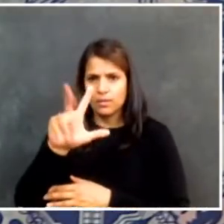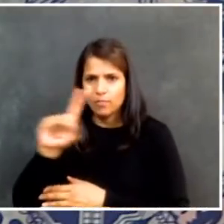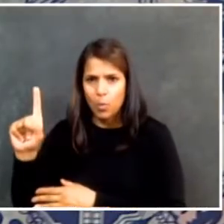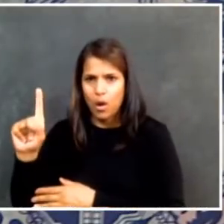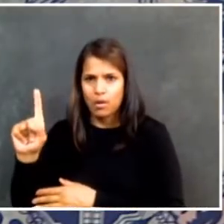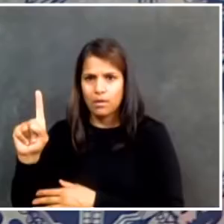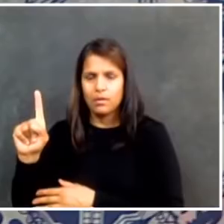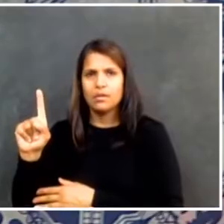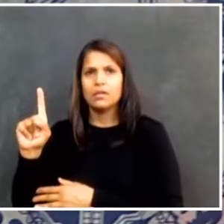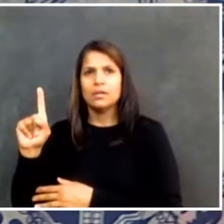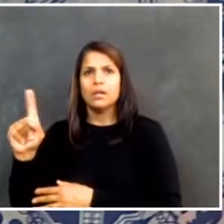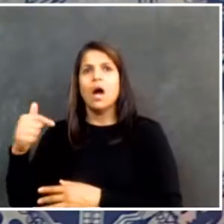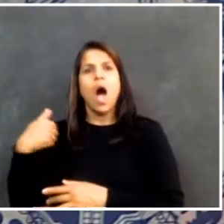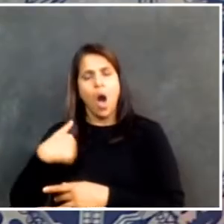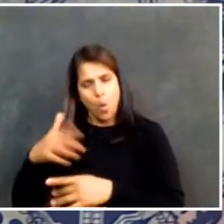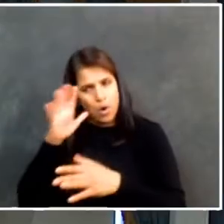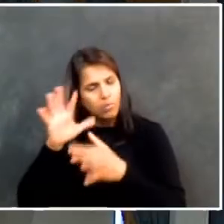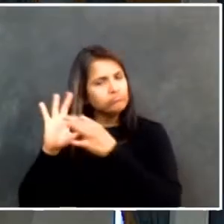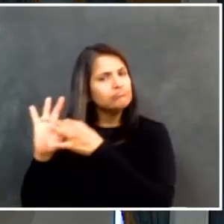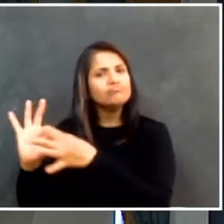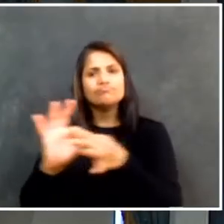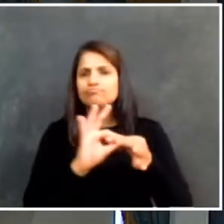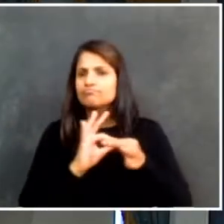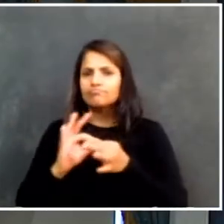that delivery made.